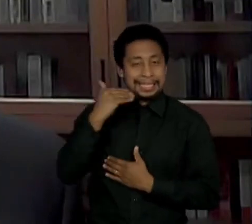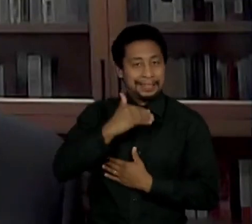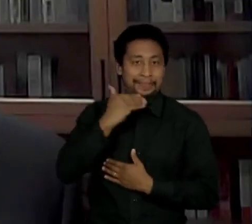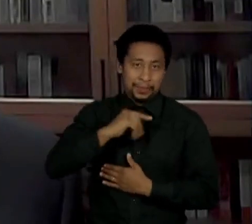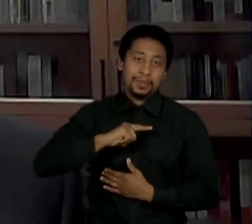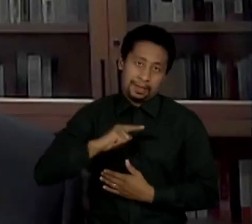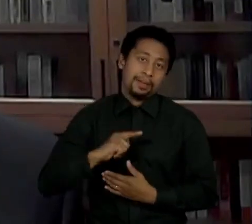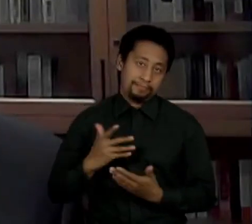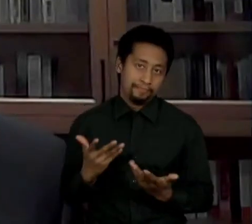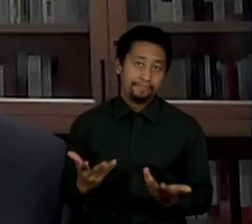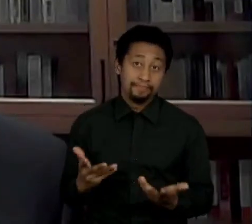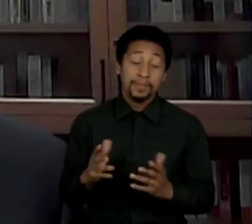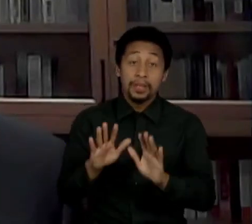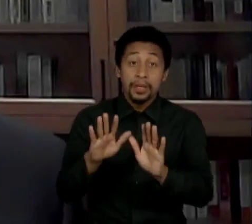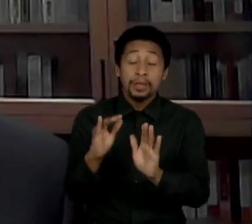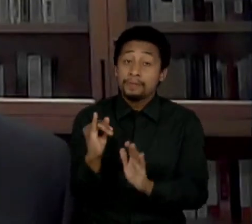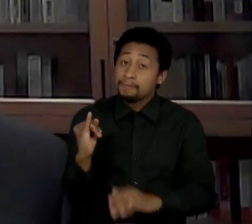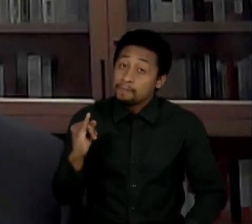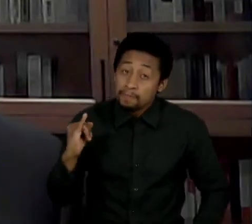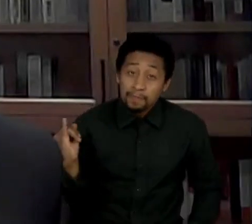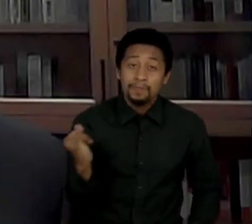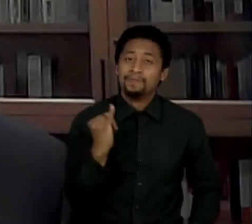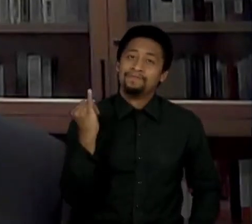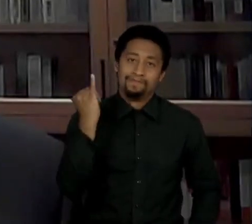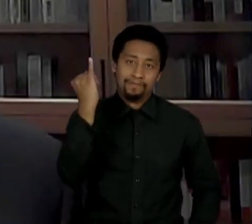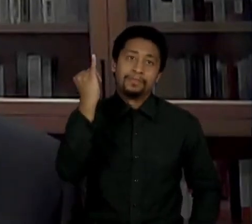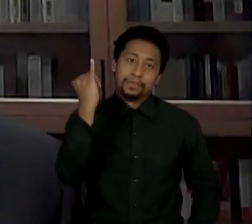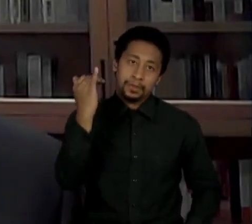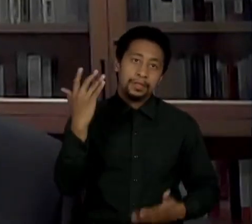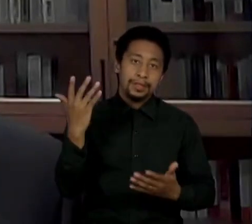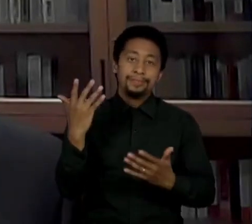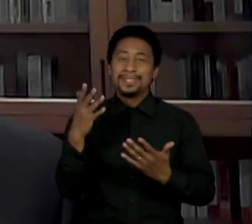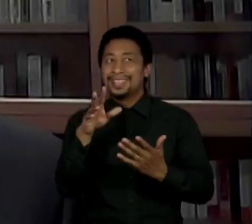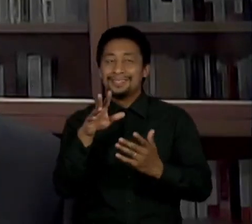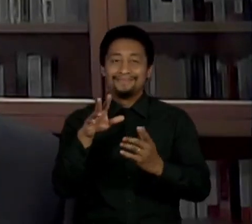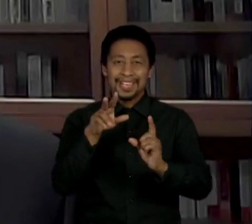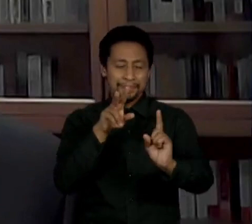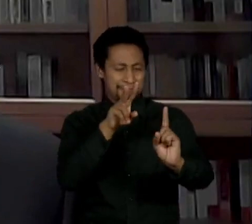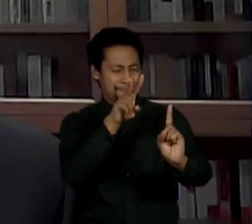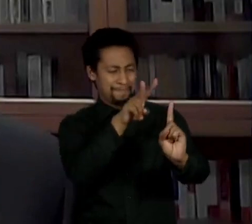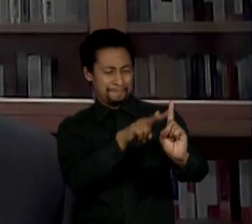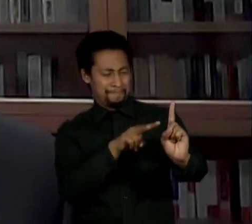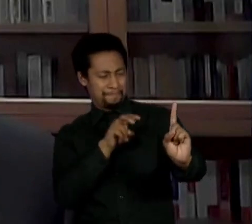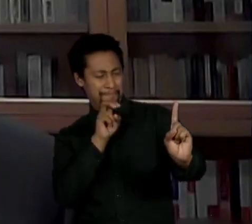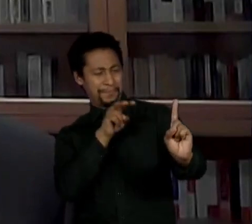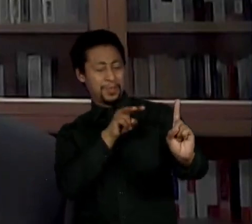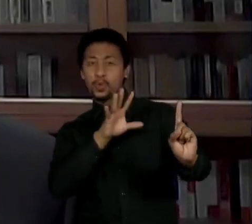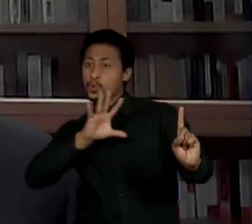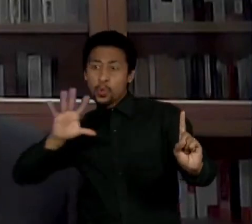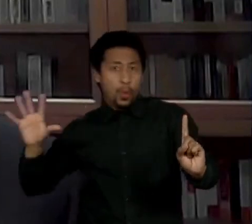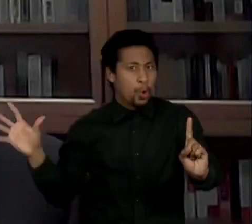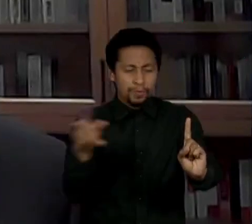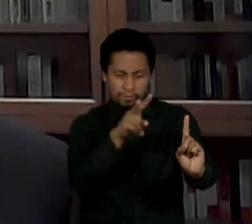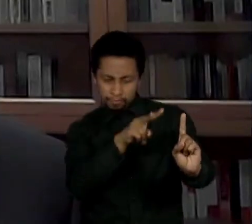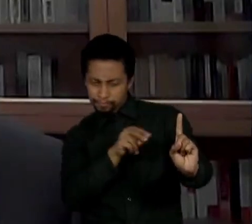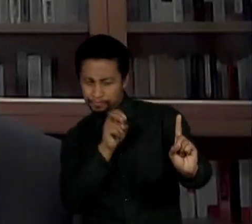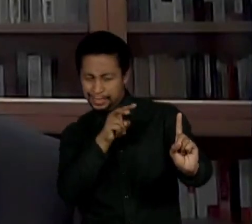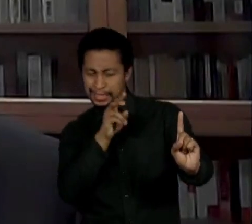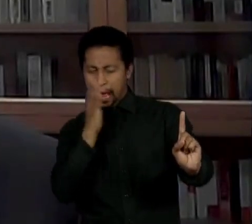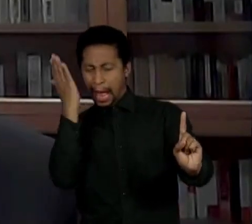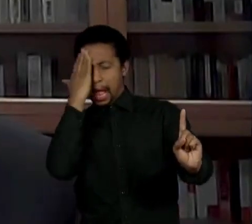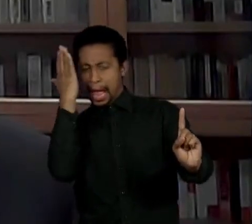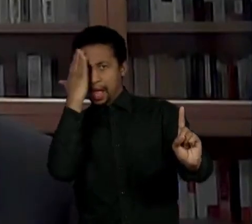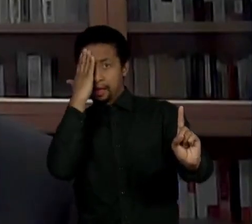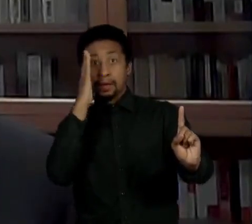flaws but is fundamentally good. That is a cliché situation. There are clichés of observation.